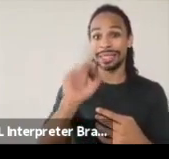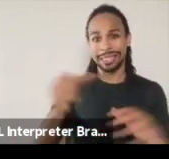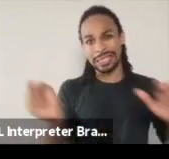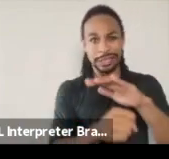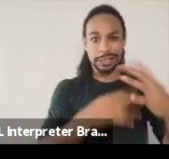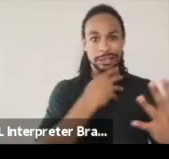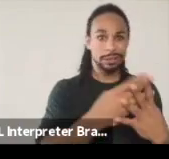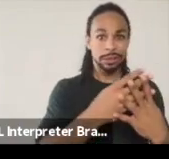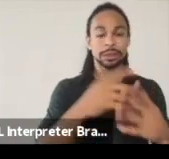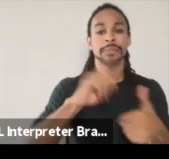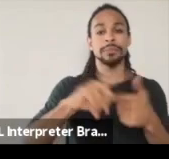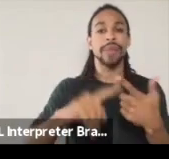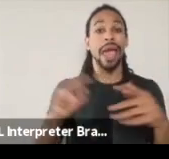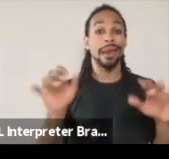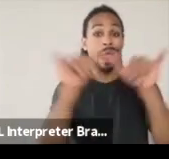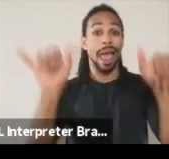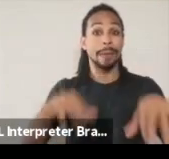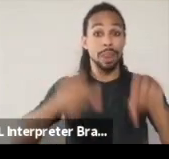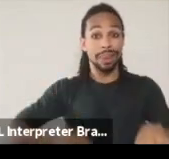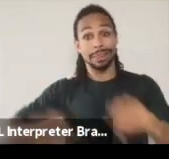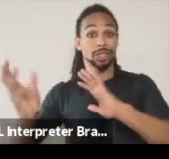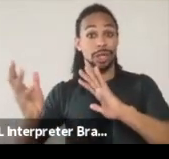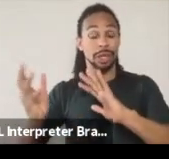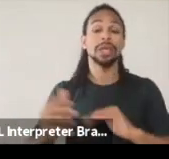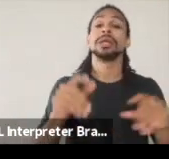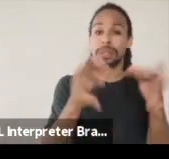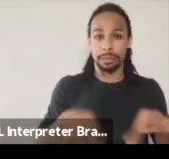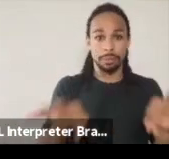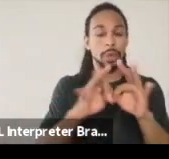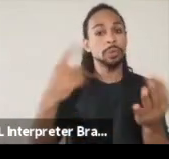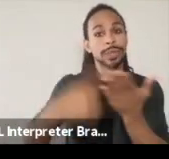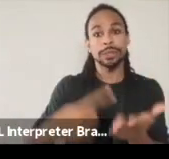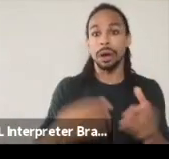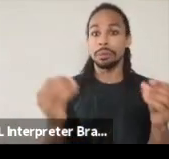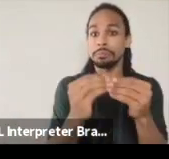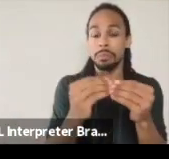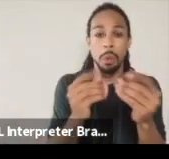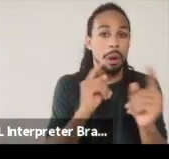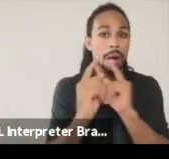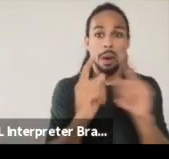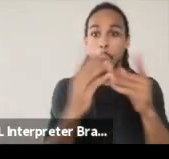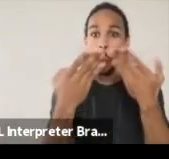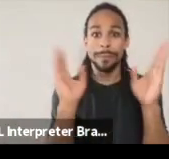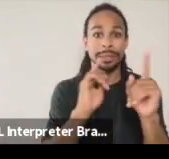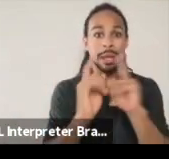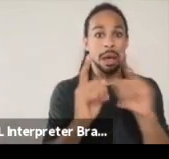talking back in the chat box. Talking to each other and talking to me. I also,